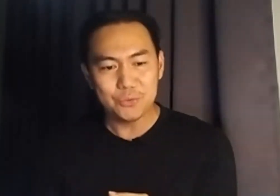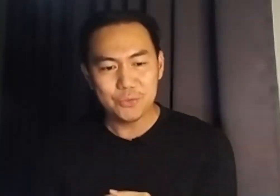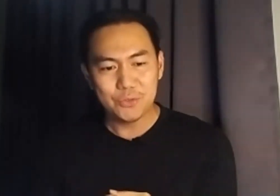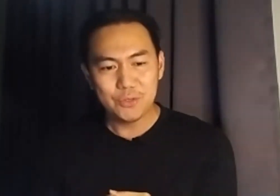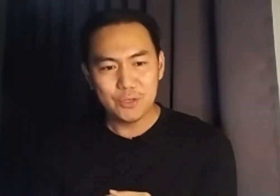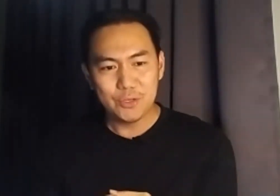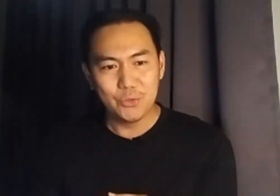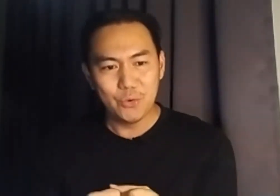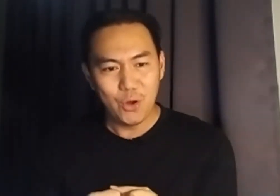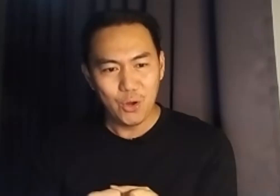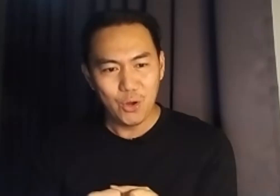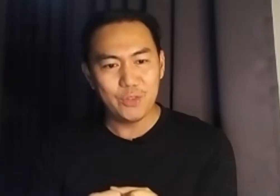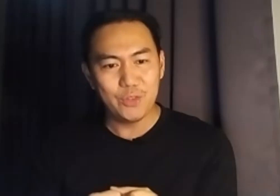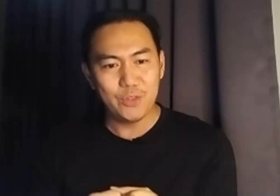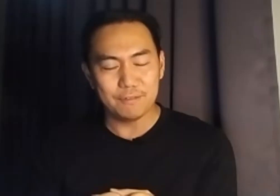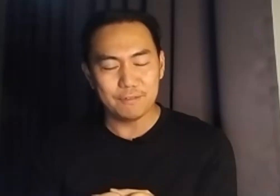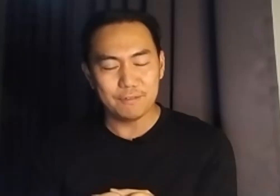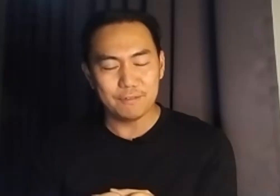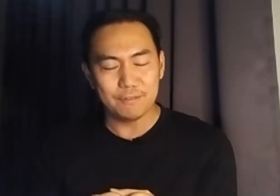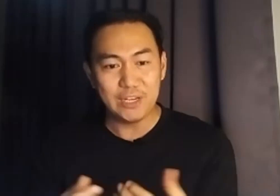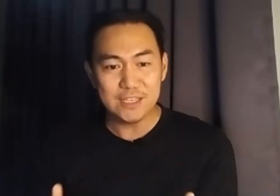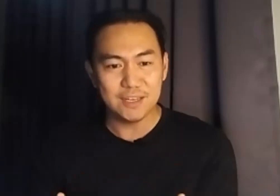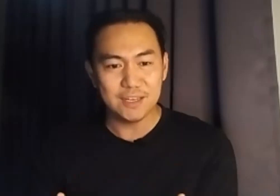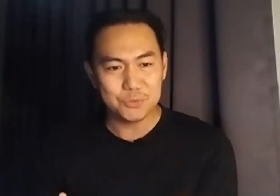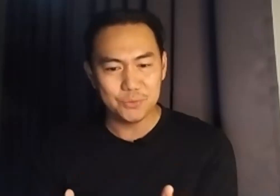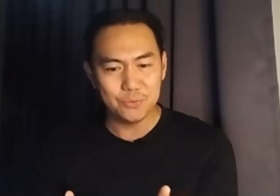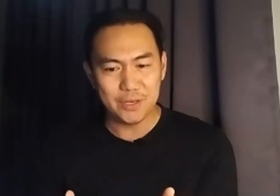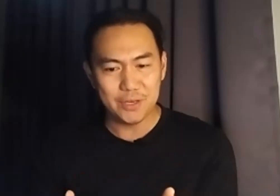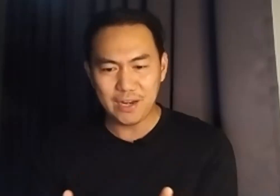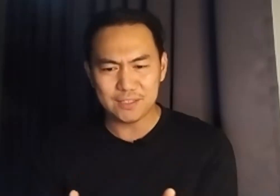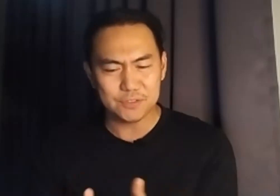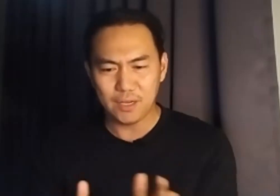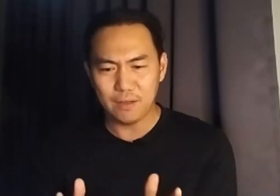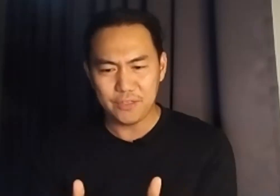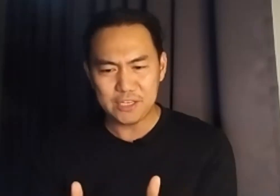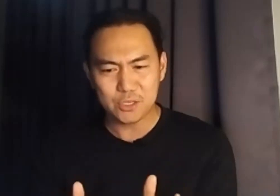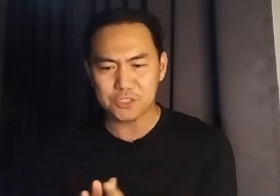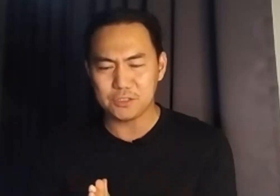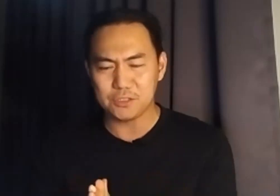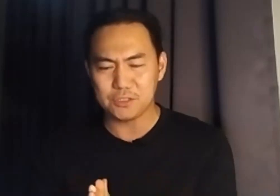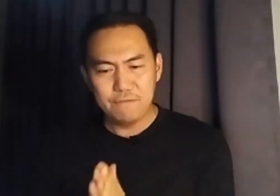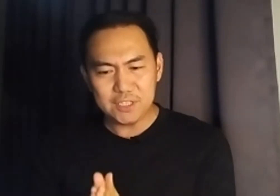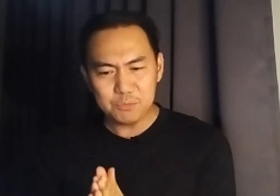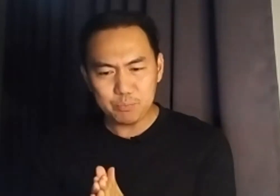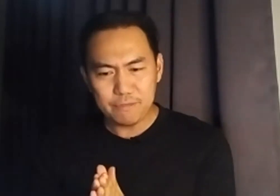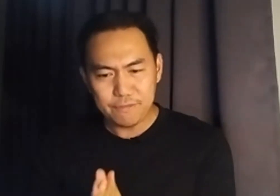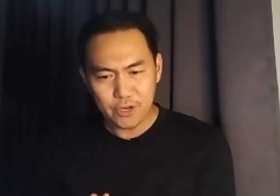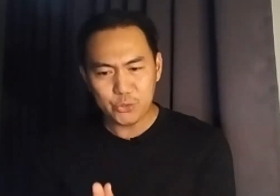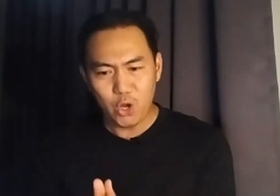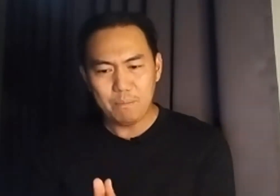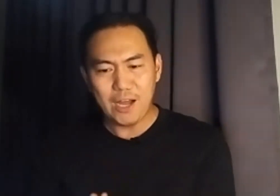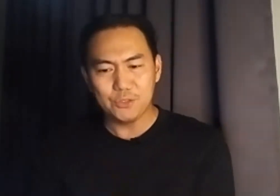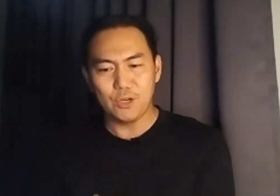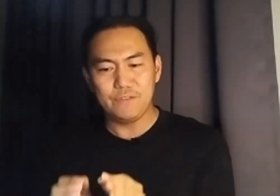continue to hold them off and not release them to their relatives? These questions. Victims prefer